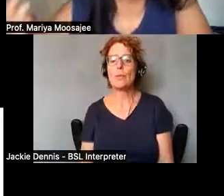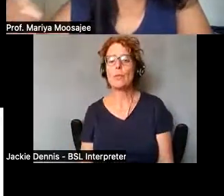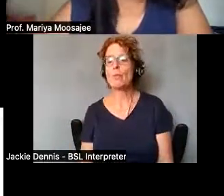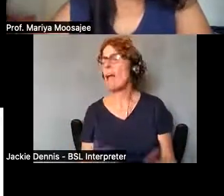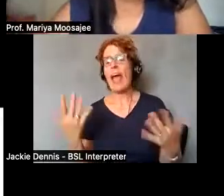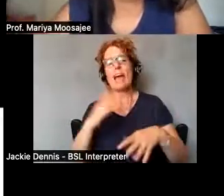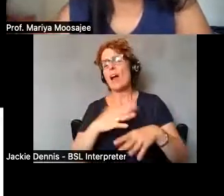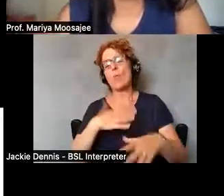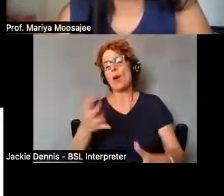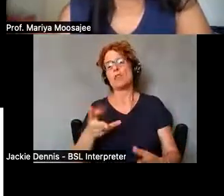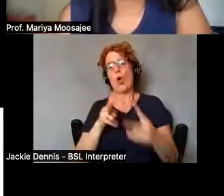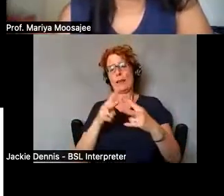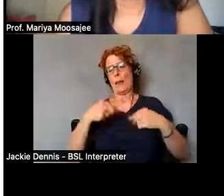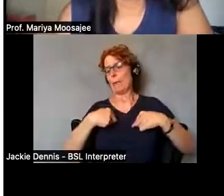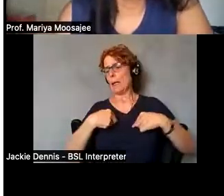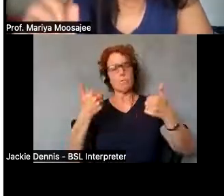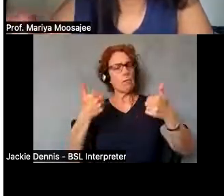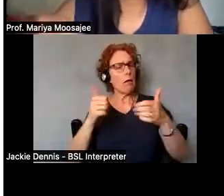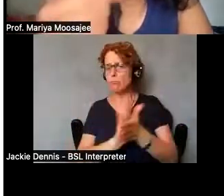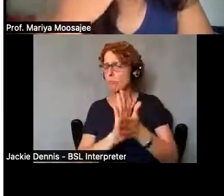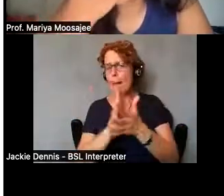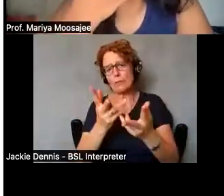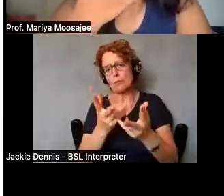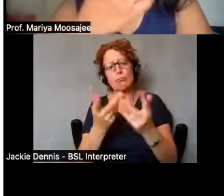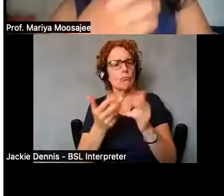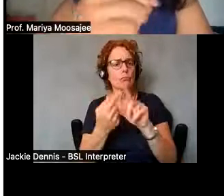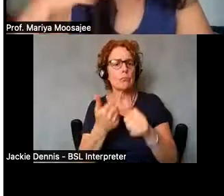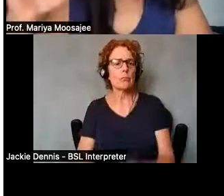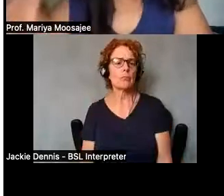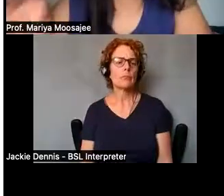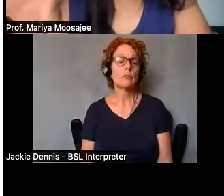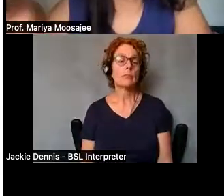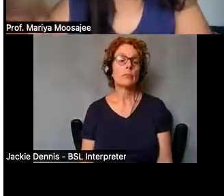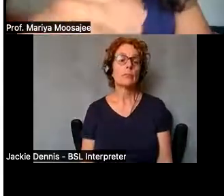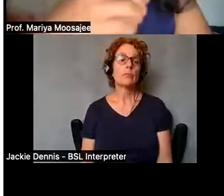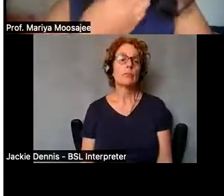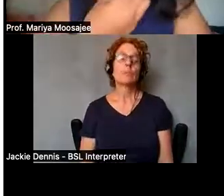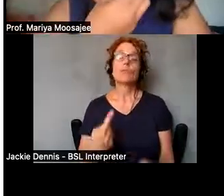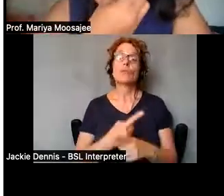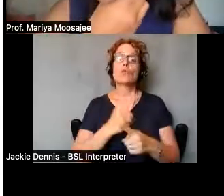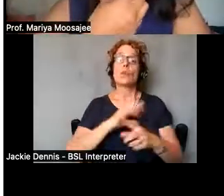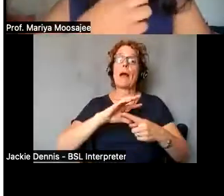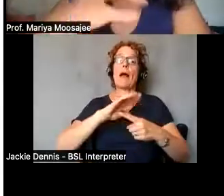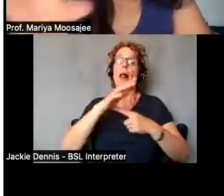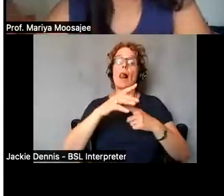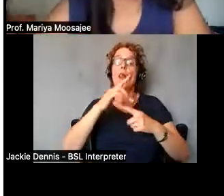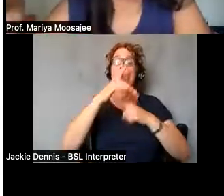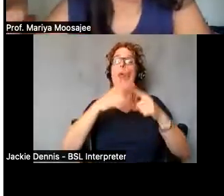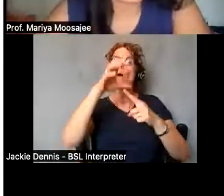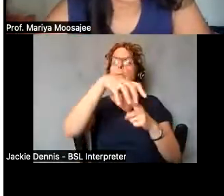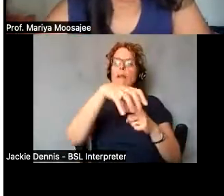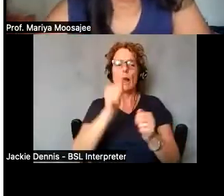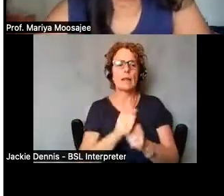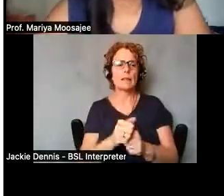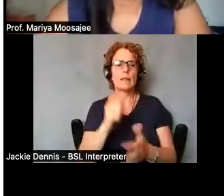us, please do. So just on Gene Vision, this is a great website to get an understanding of